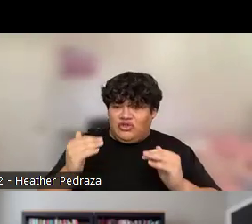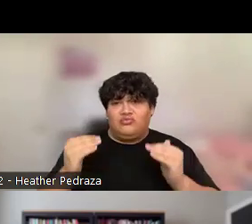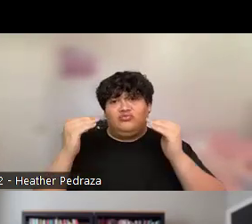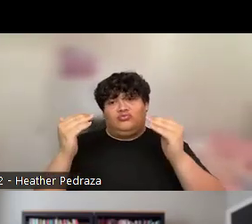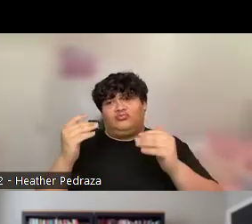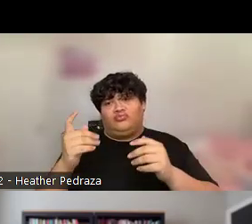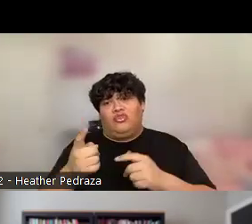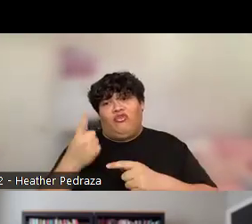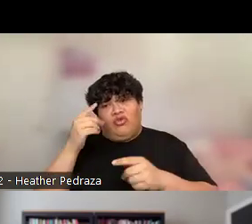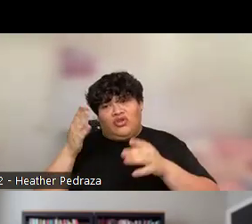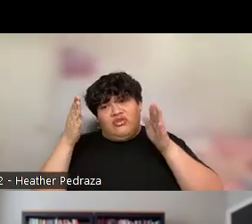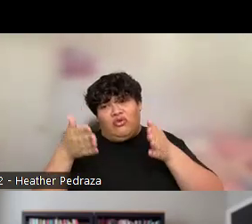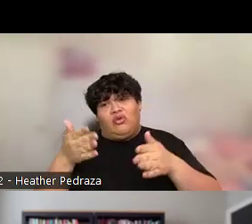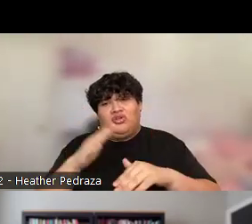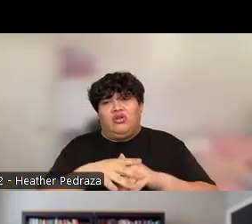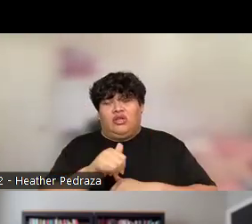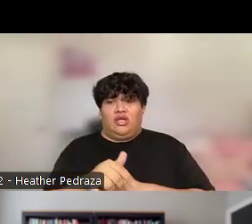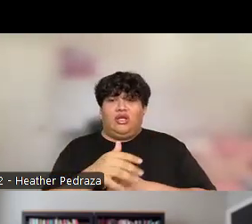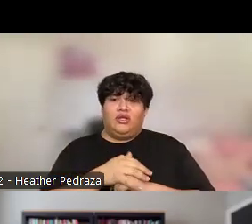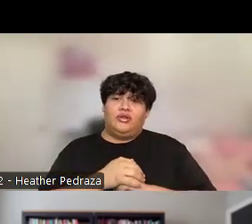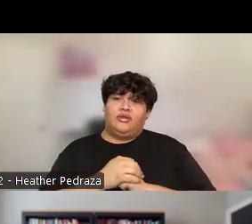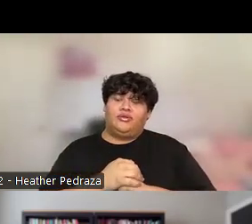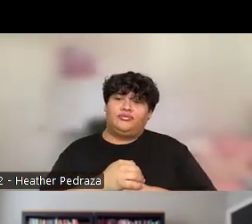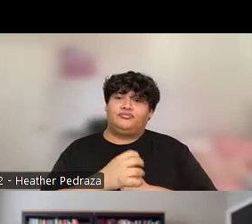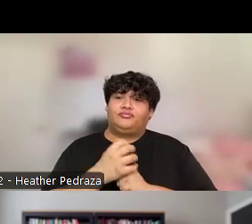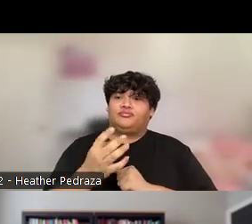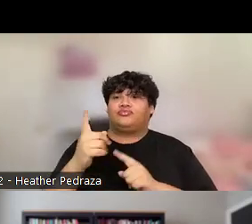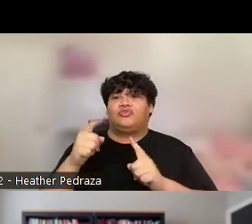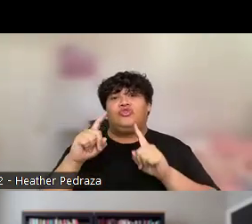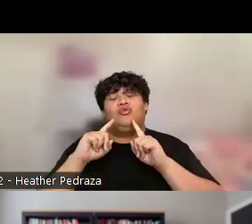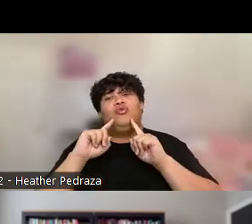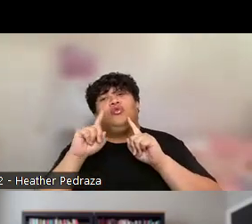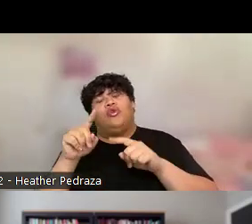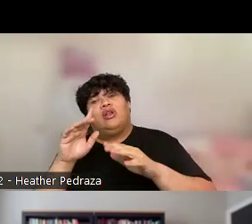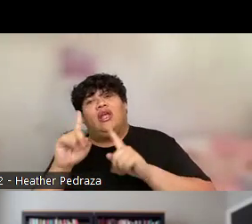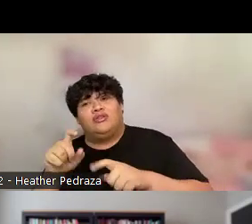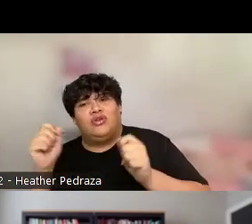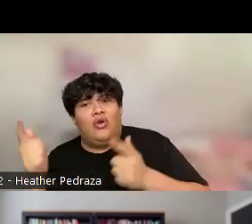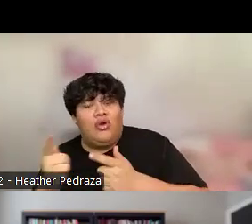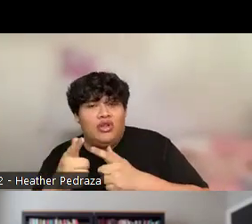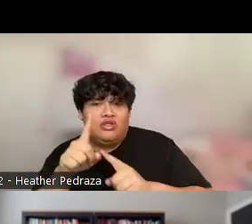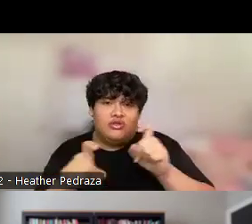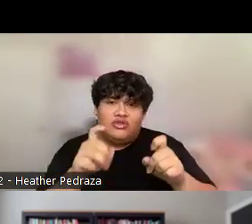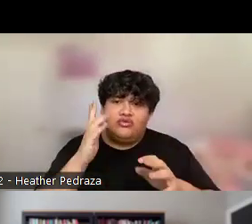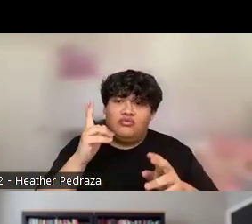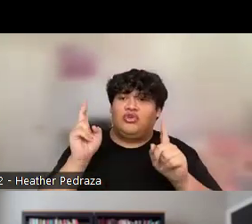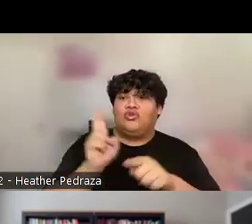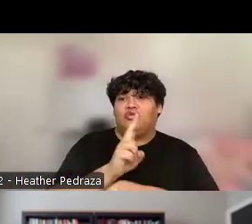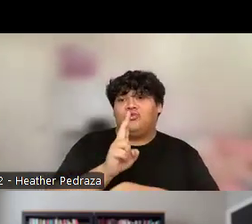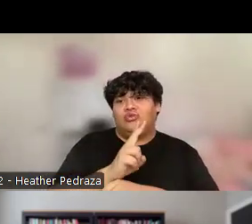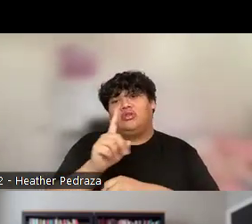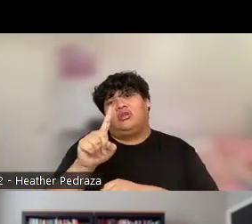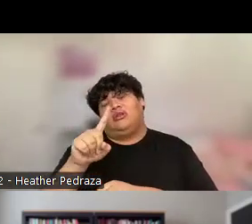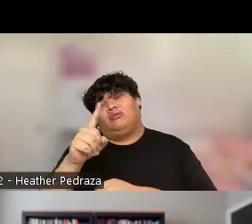So that's where this area comes in. So in order to answer these questions, we will be using both primary and secondary